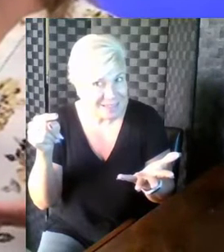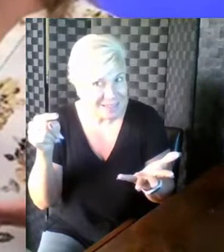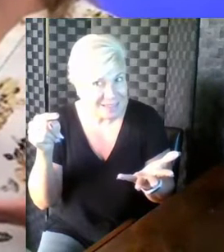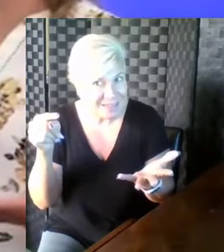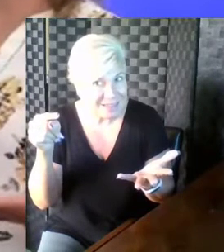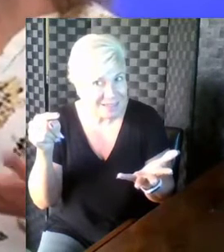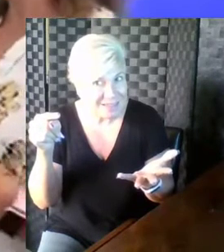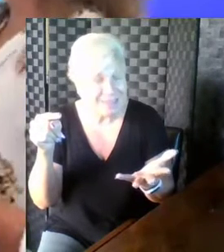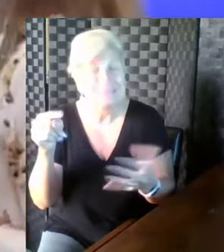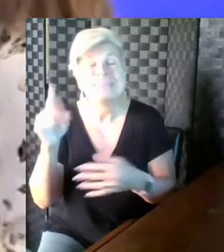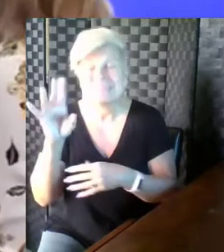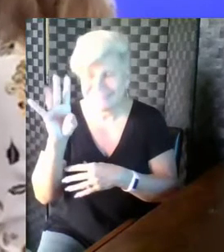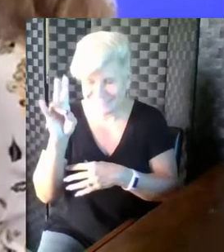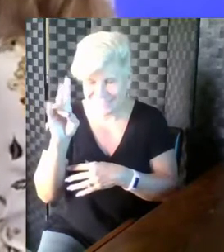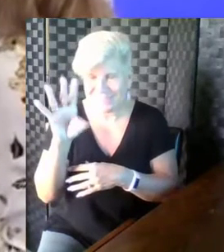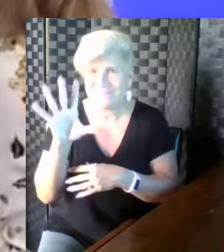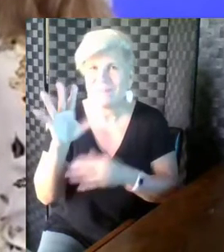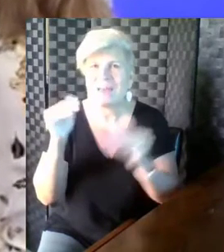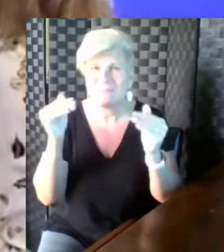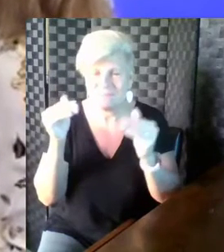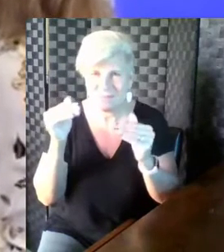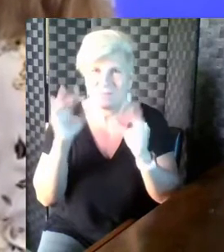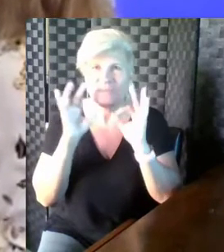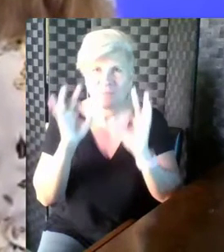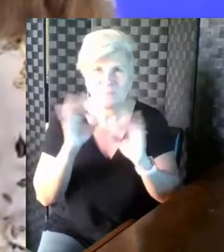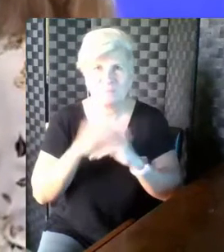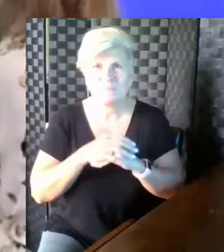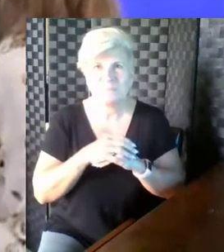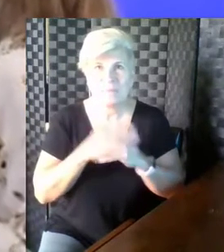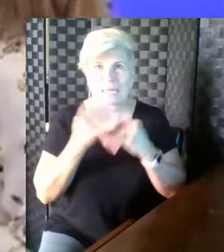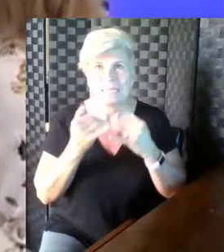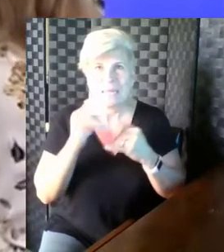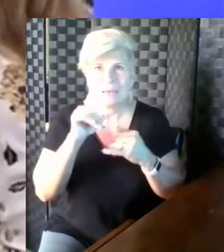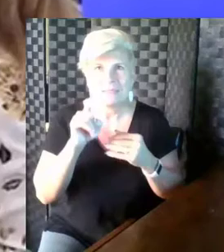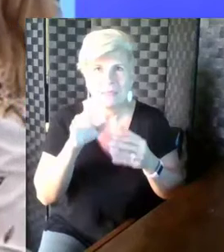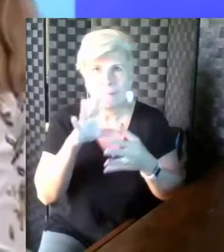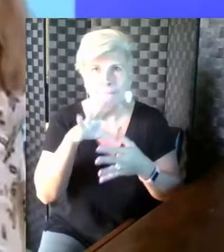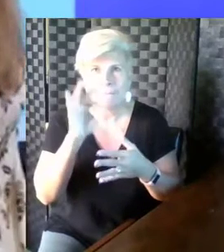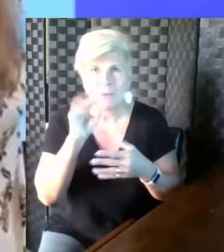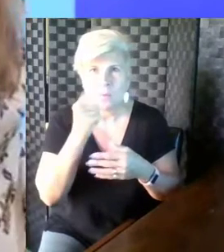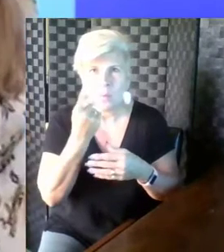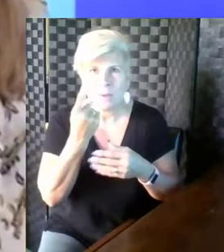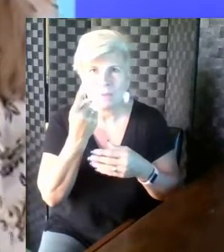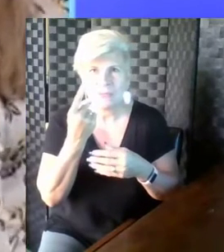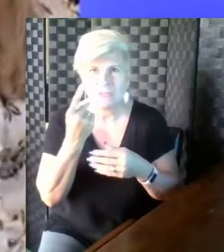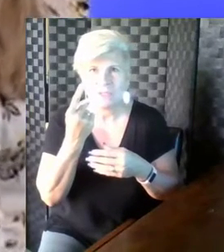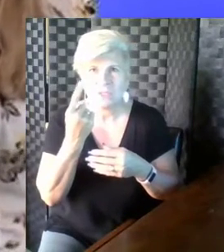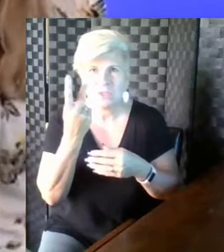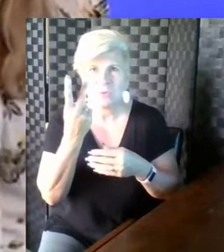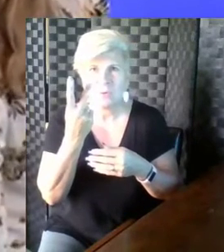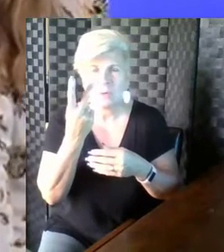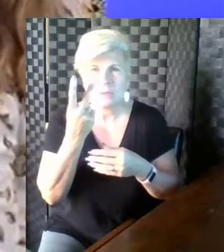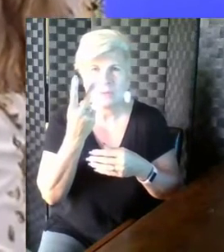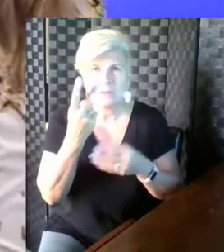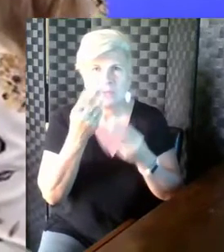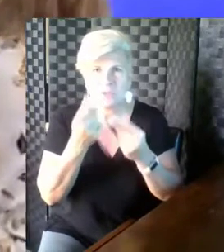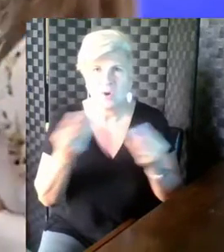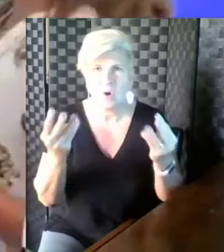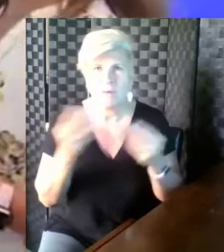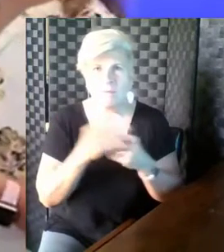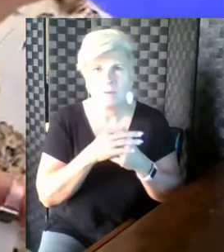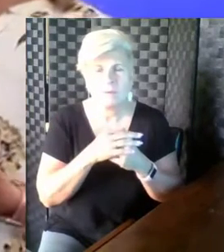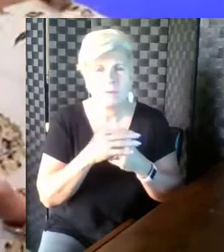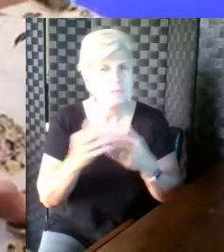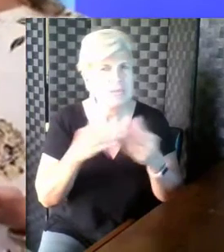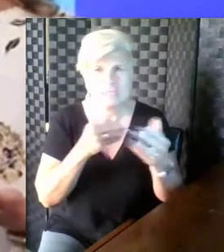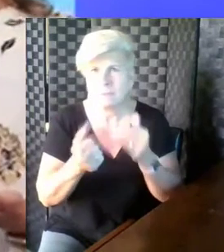get? Exactly, 75. So now I need to choose one of these two problems up here to solve.